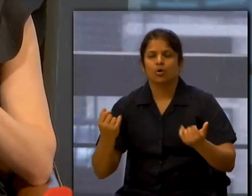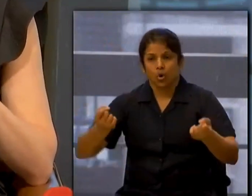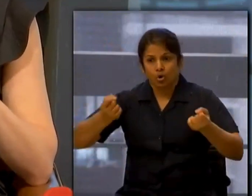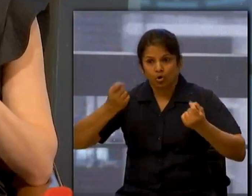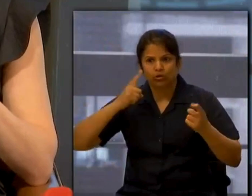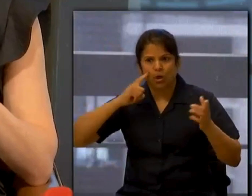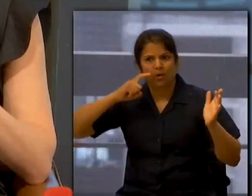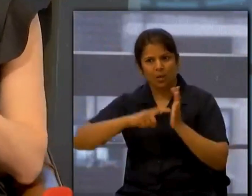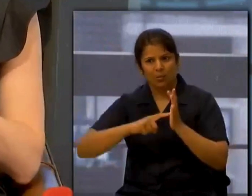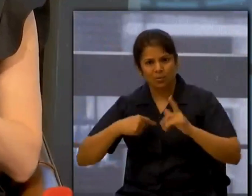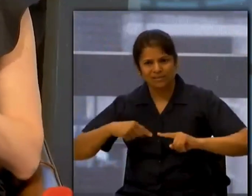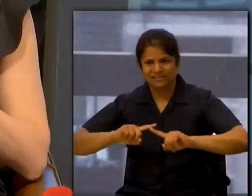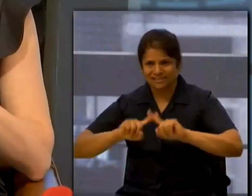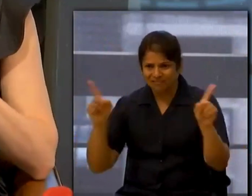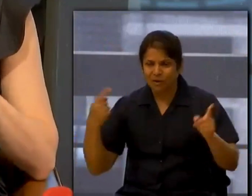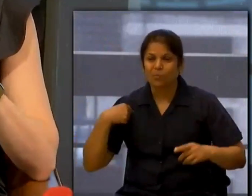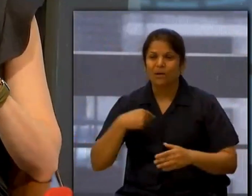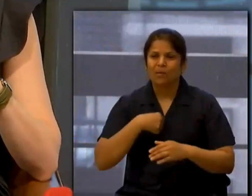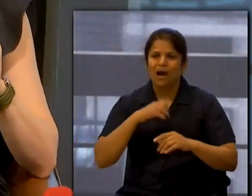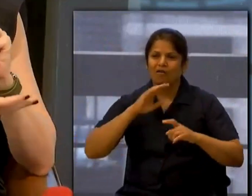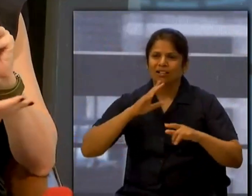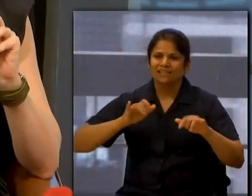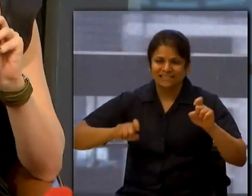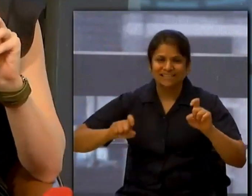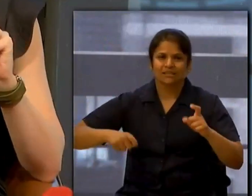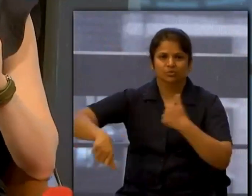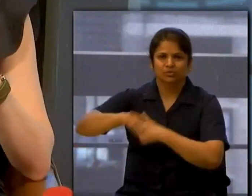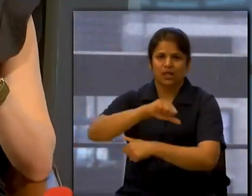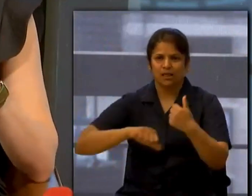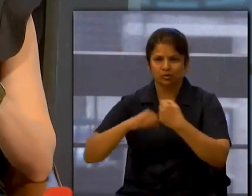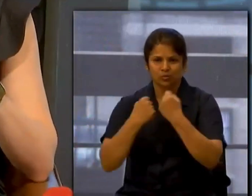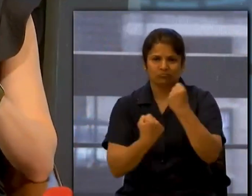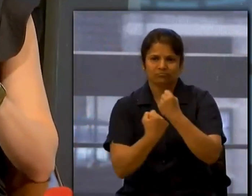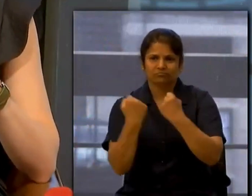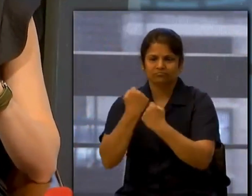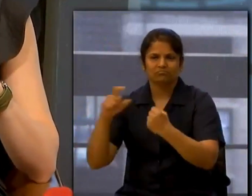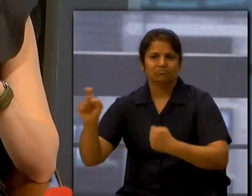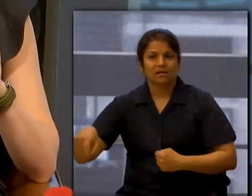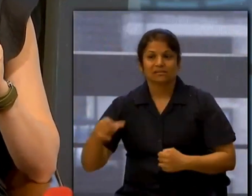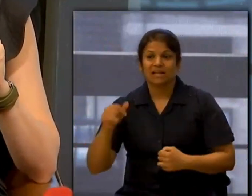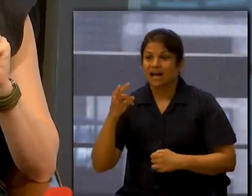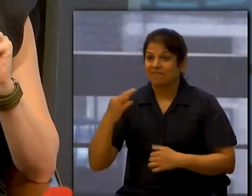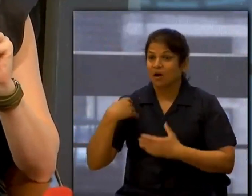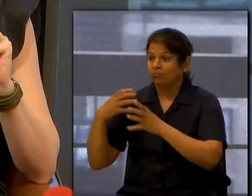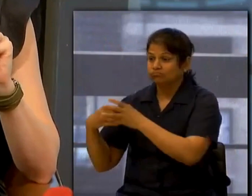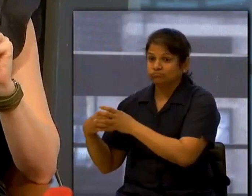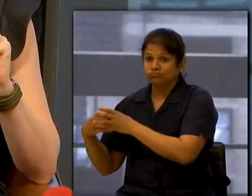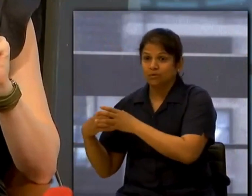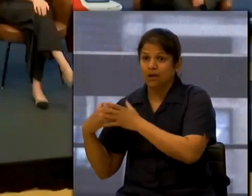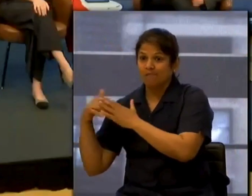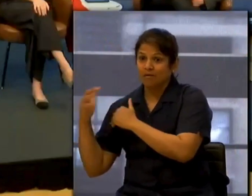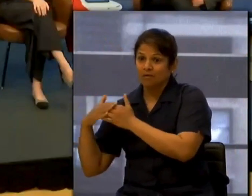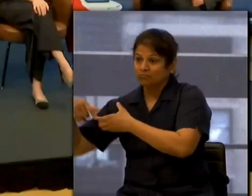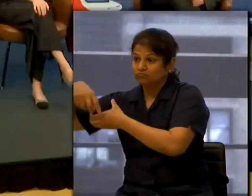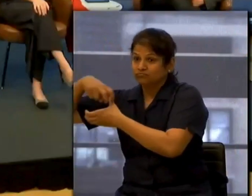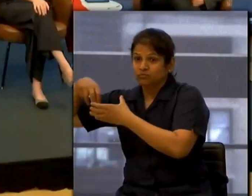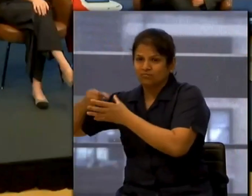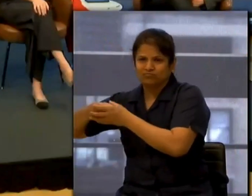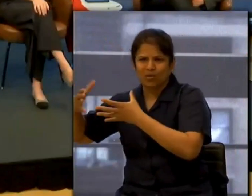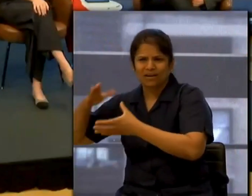other. I can't grow if I'm only staying in that zone of comfort. So that's what we talk